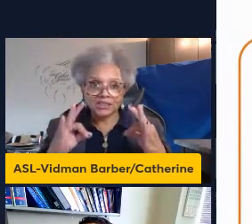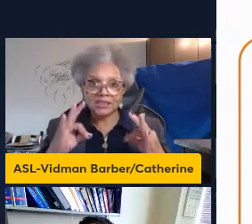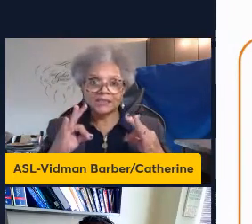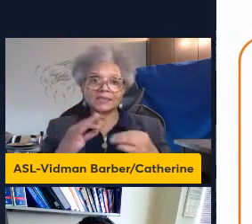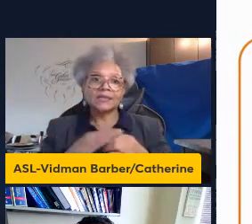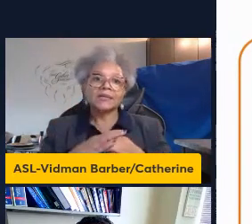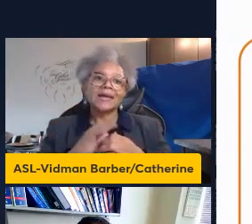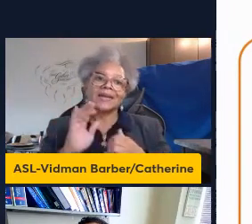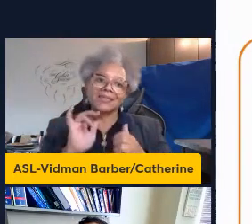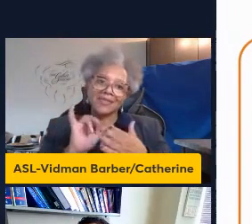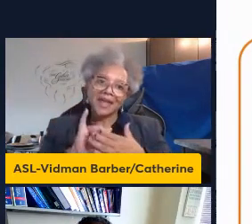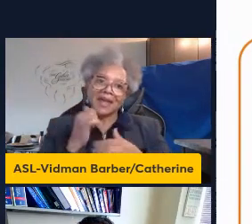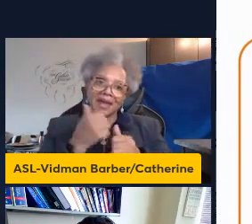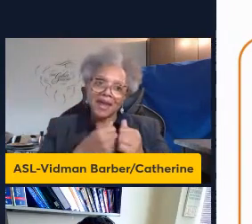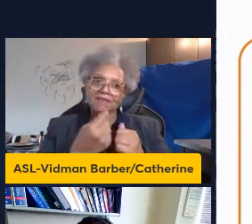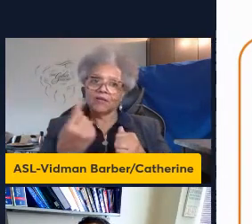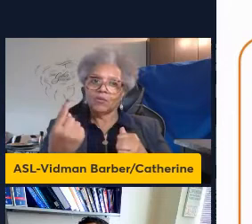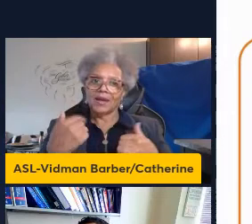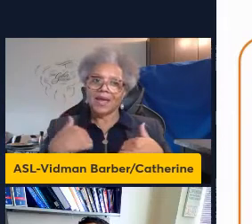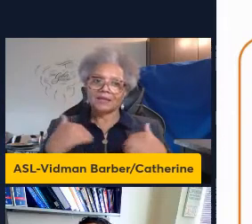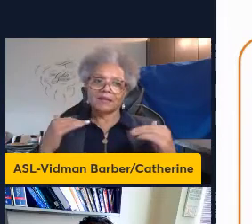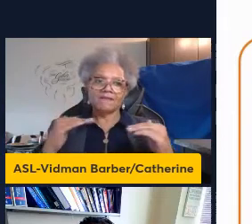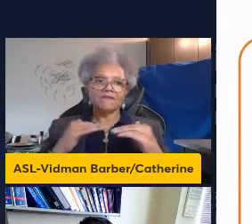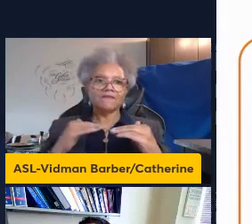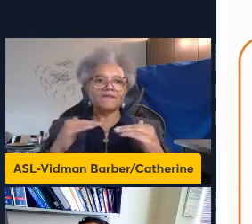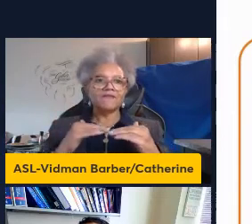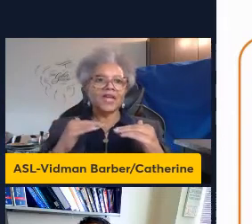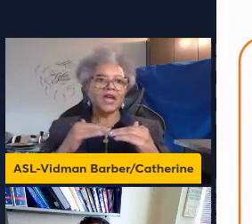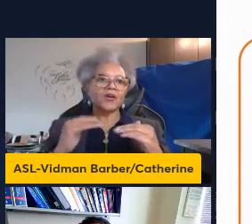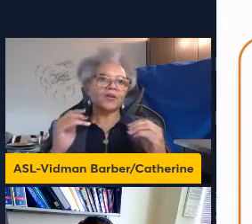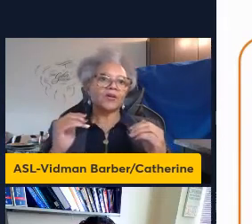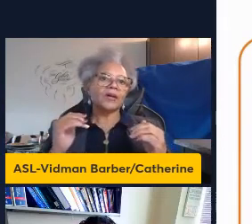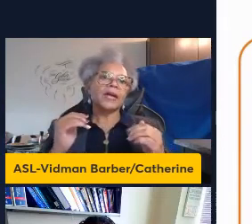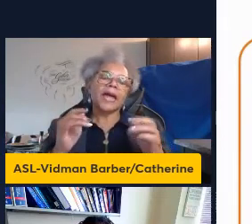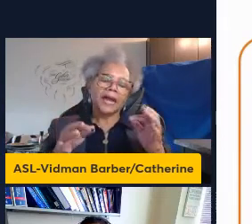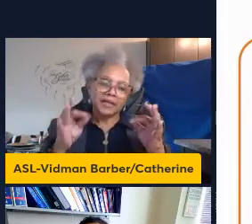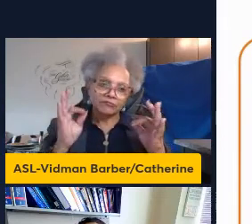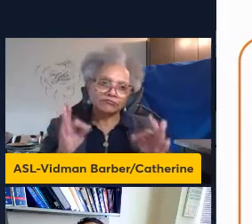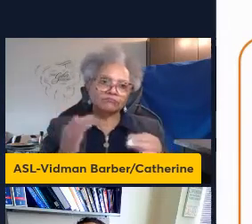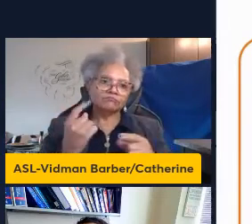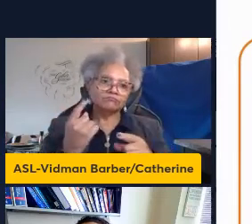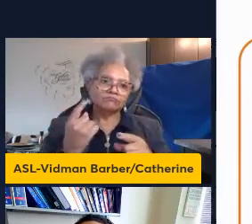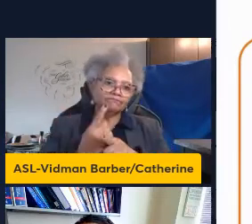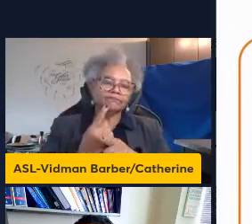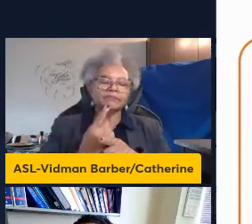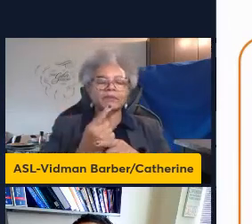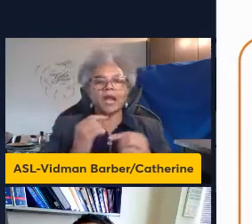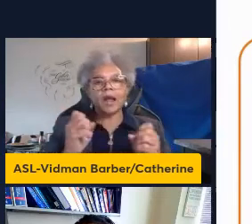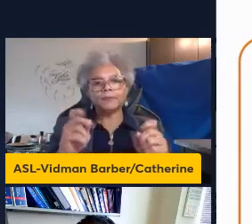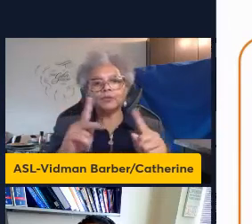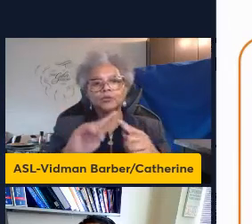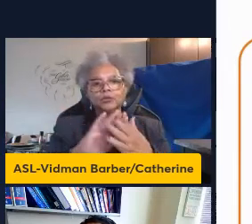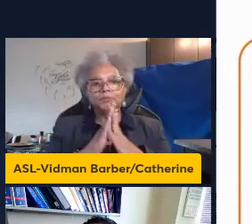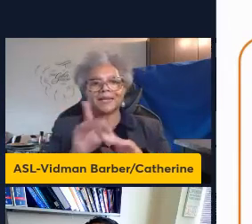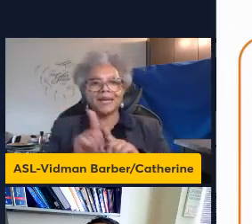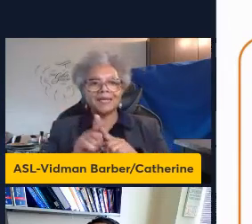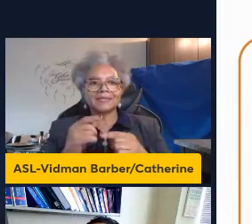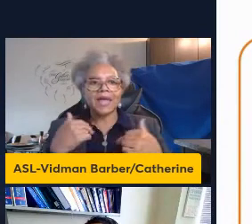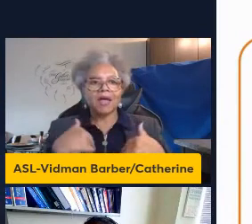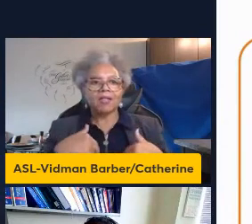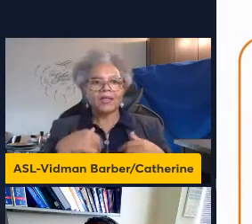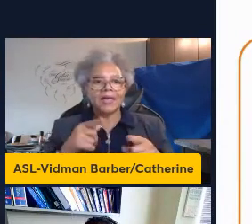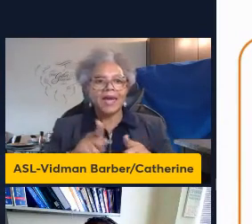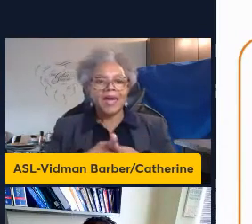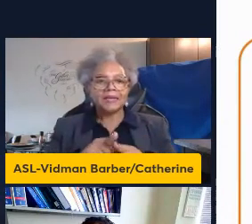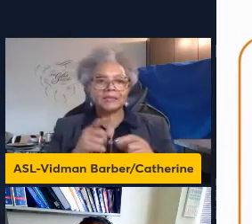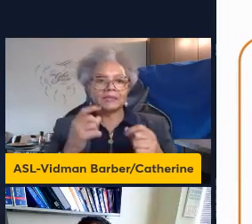that everyone has a fair and equal and just opportunity to be as healthy as possible. And